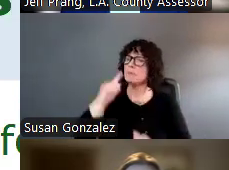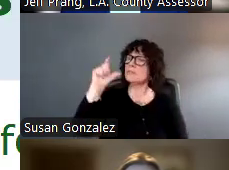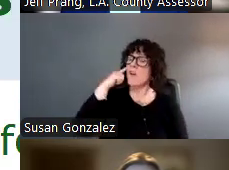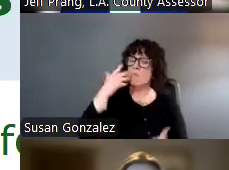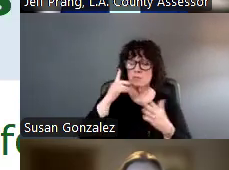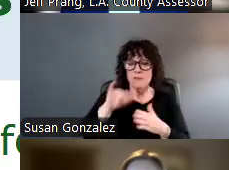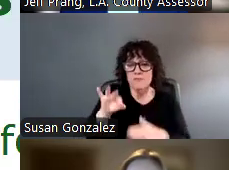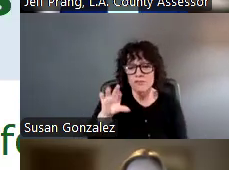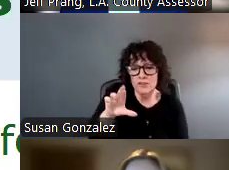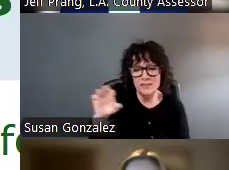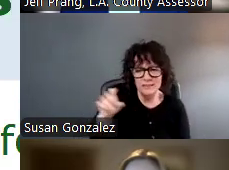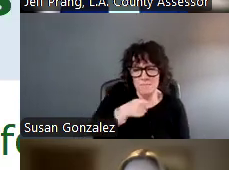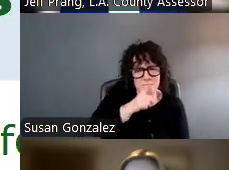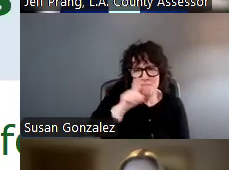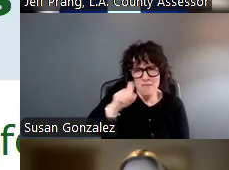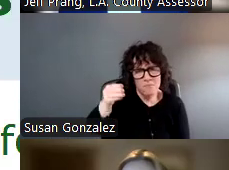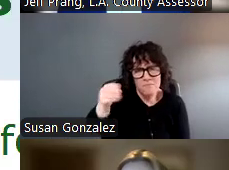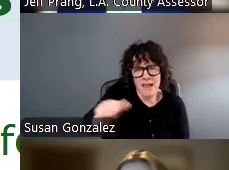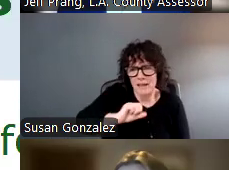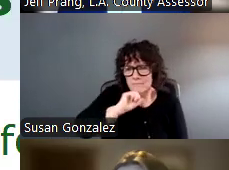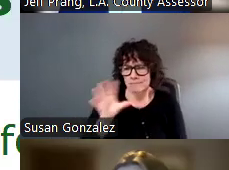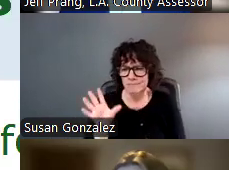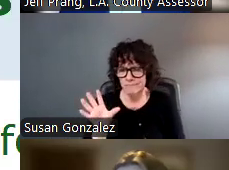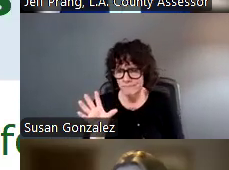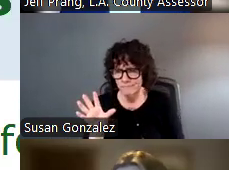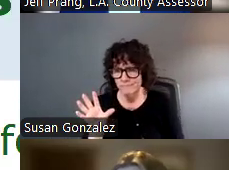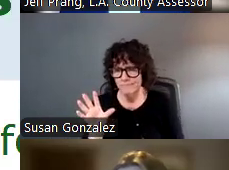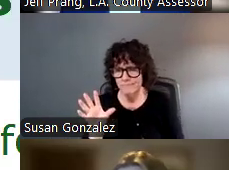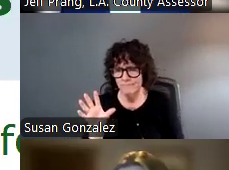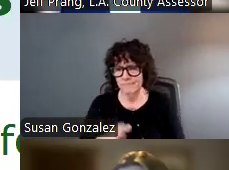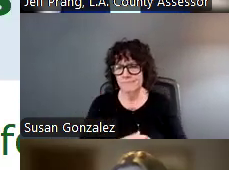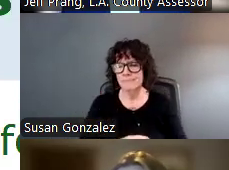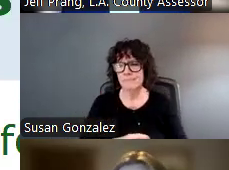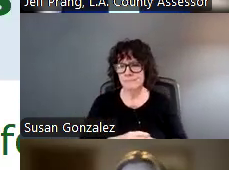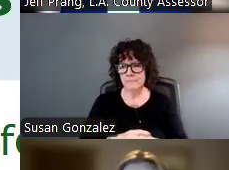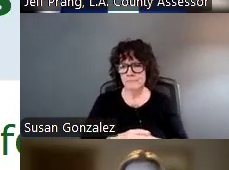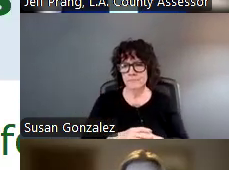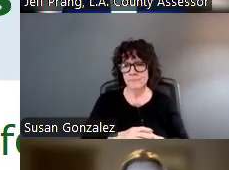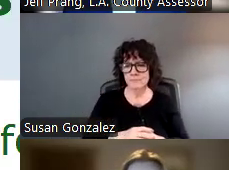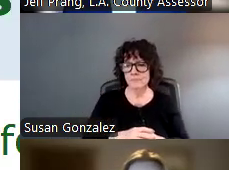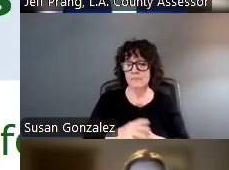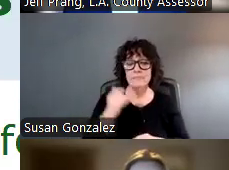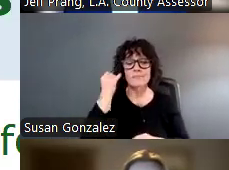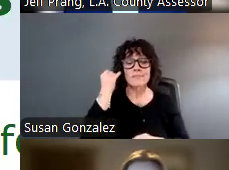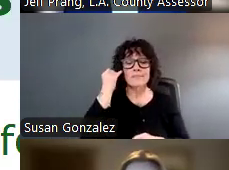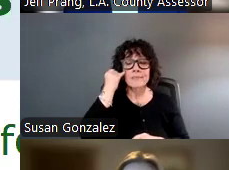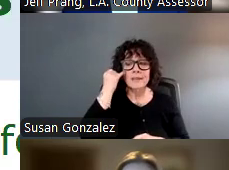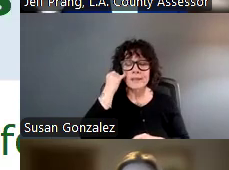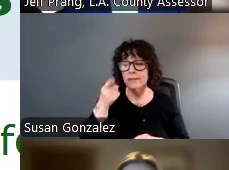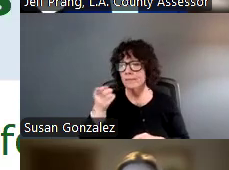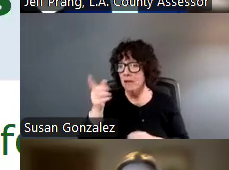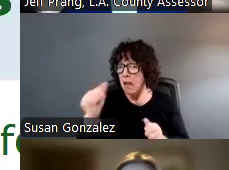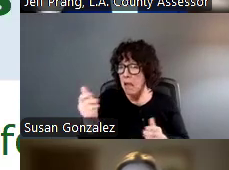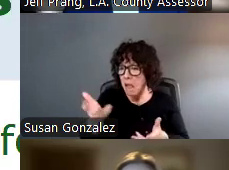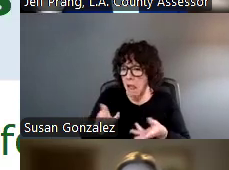If they were able to provide some additional value with your application, if they had an insight track to getting it processed faster and more complete